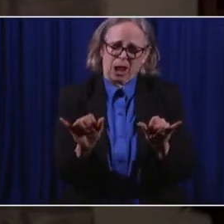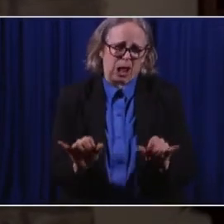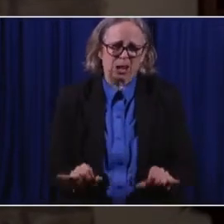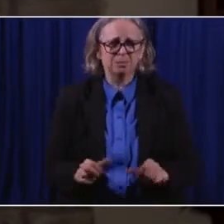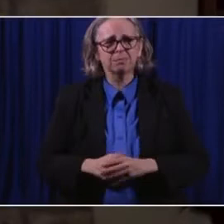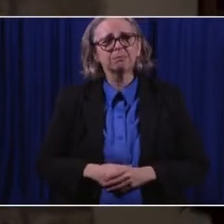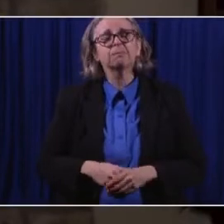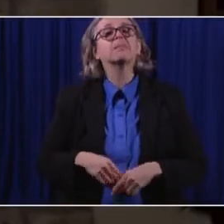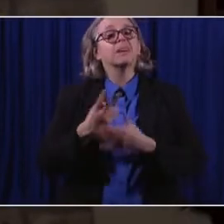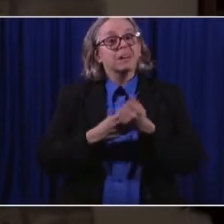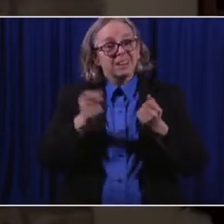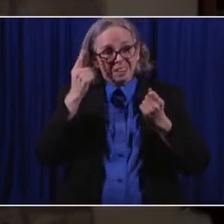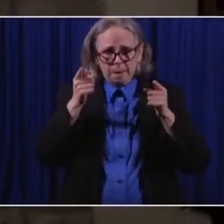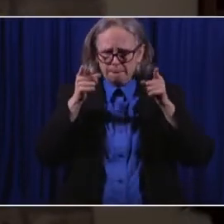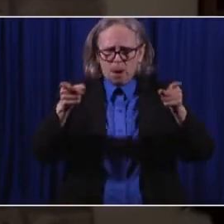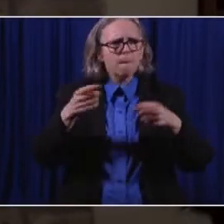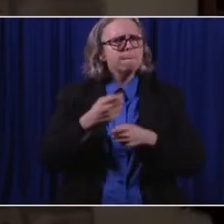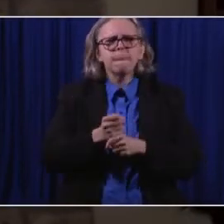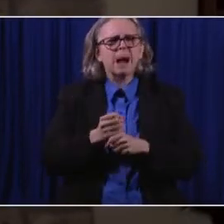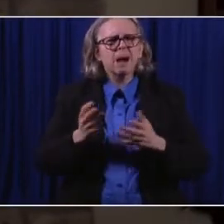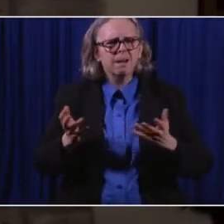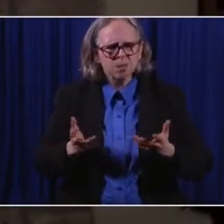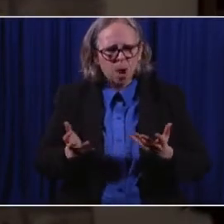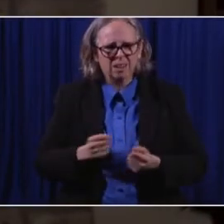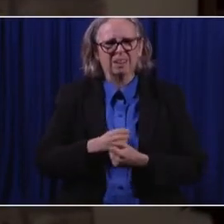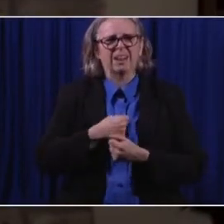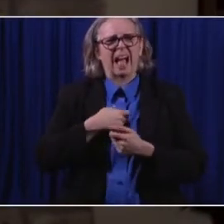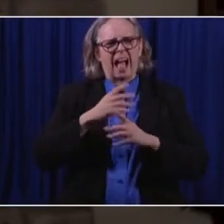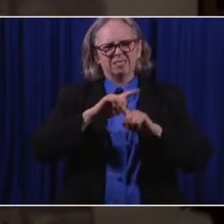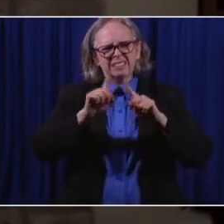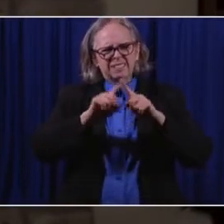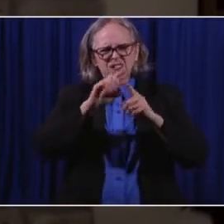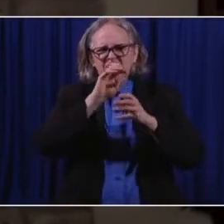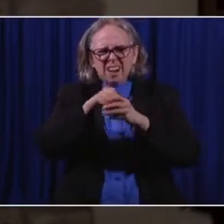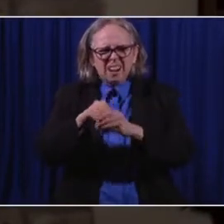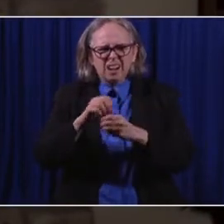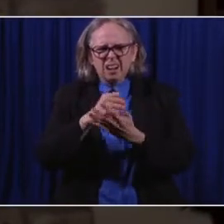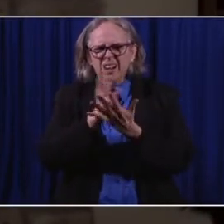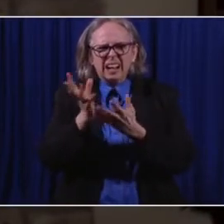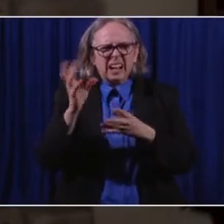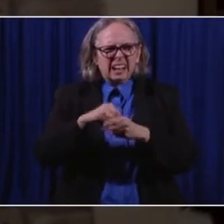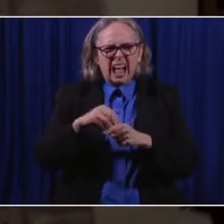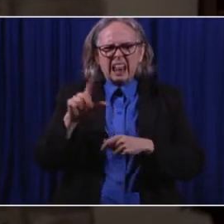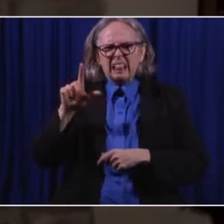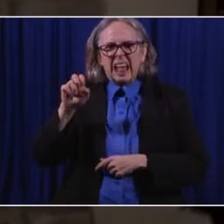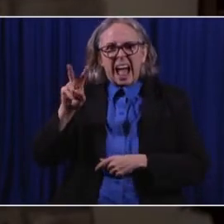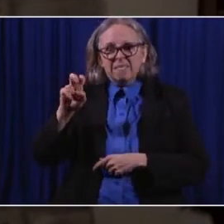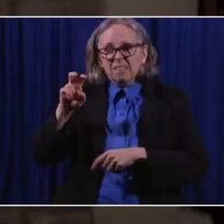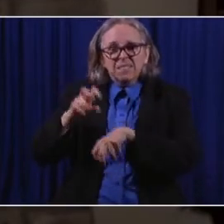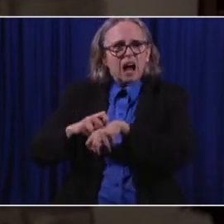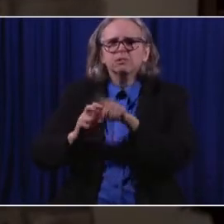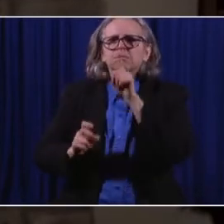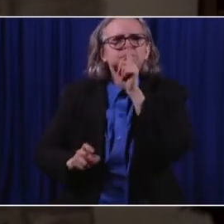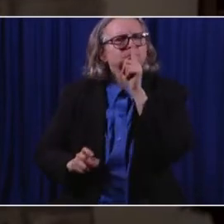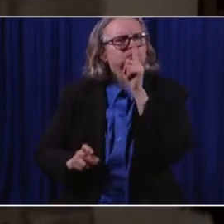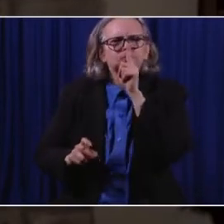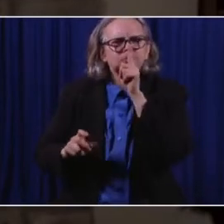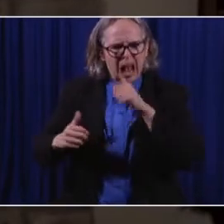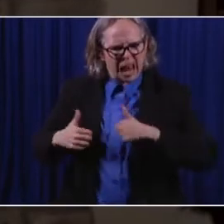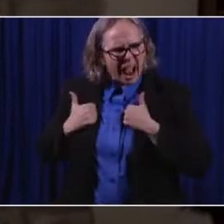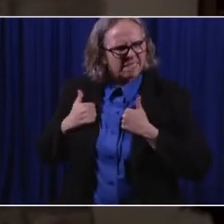from beginning to end. They don't involve any live or attenuated virus. They both are